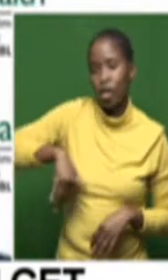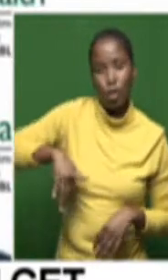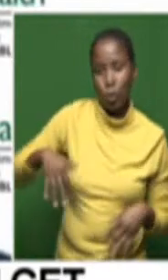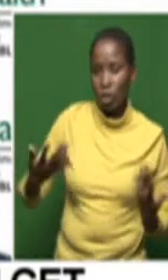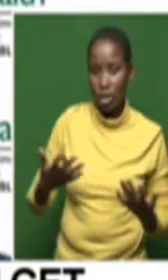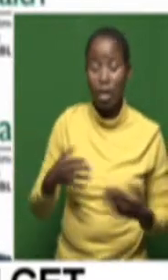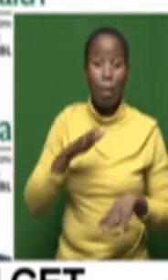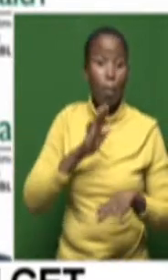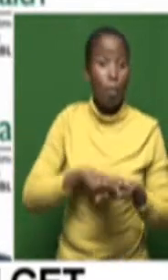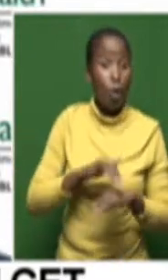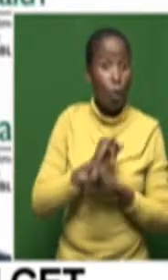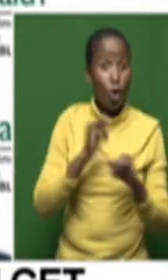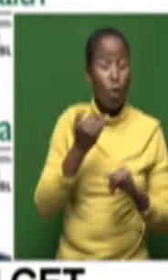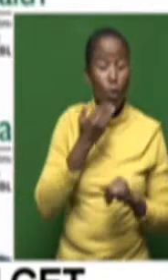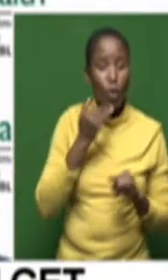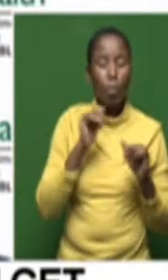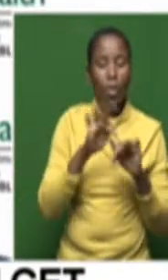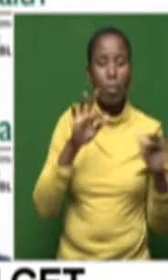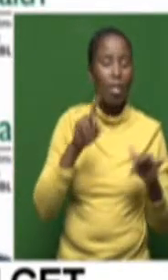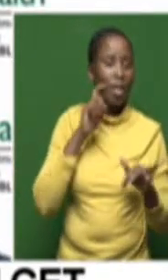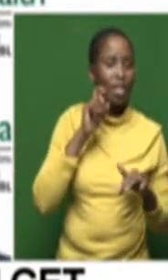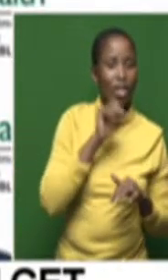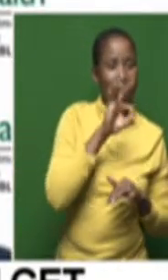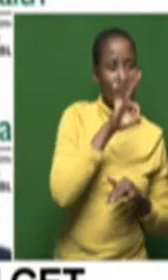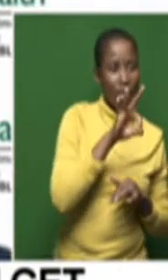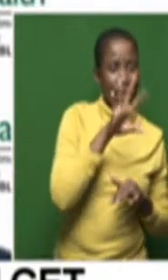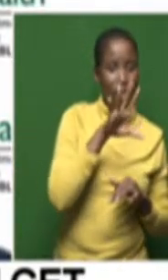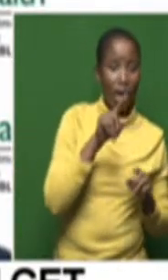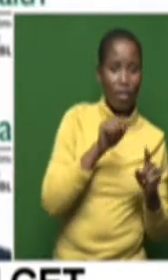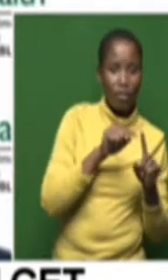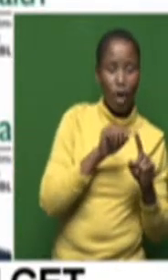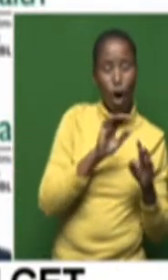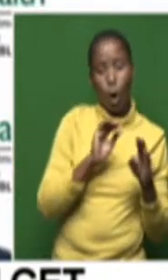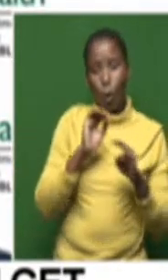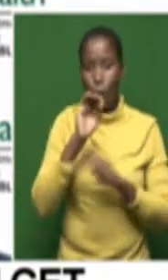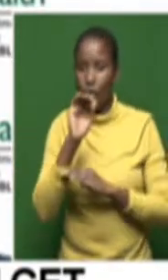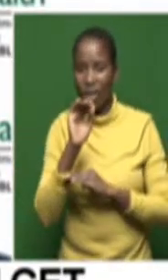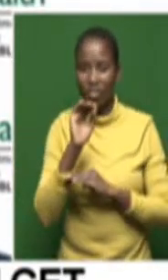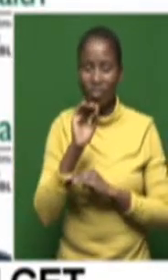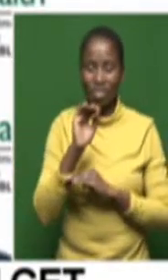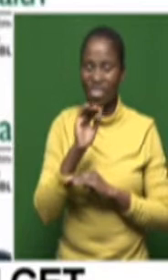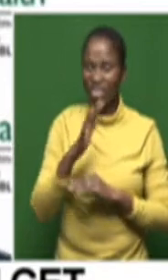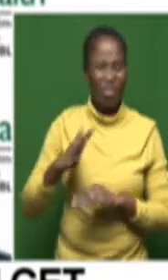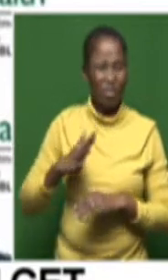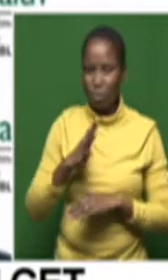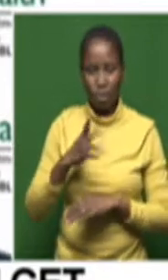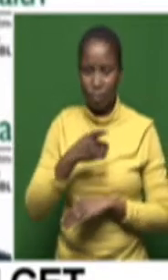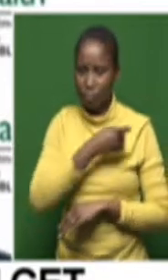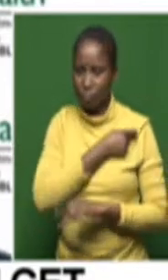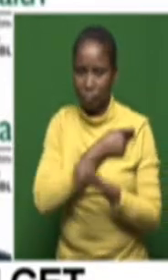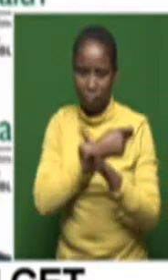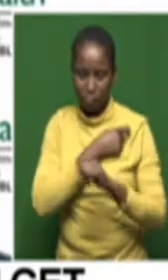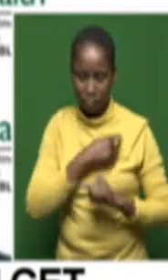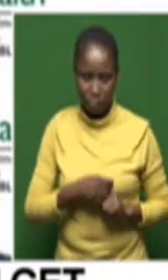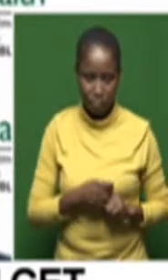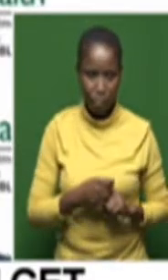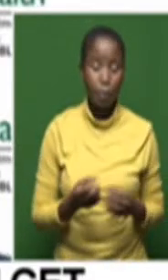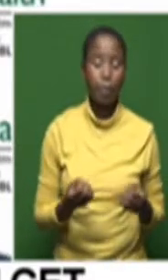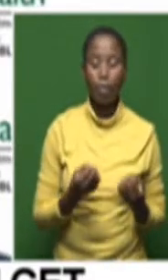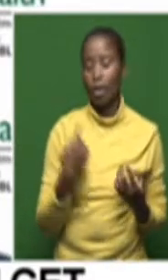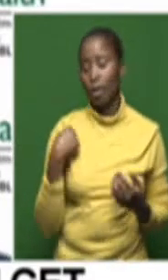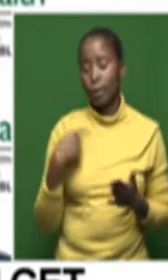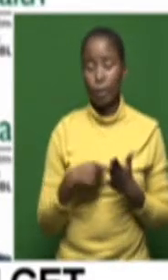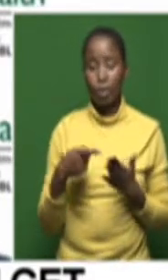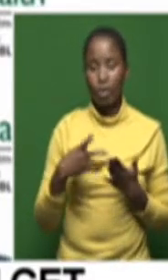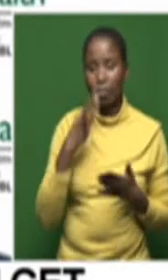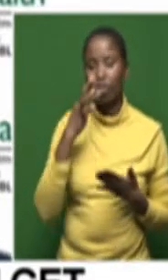50 and the 35 plus. Now, amongst other matters which over the week has been coming forward, there's been suggestions which